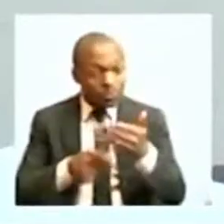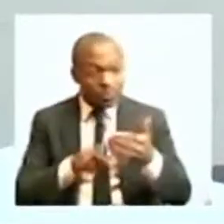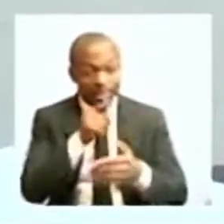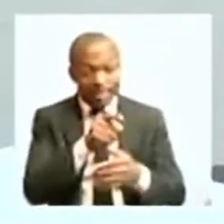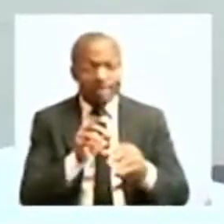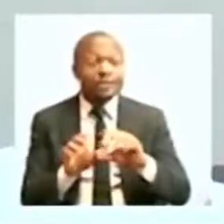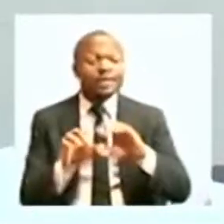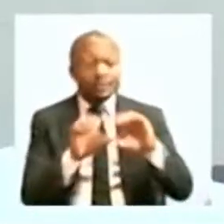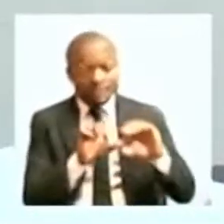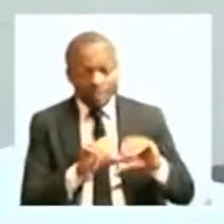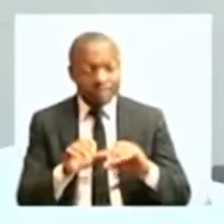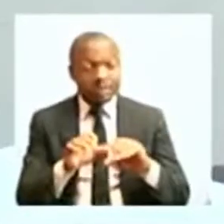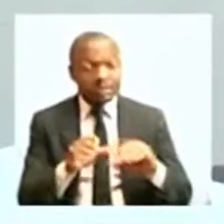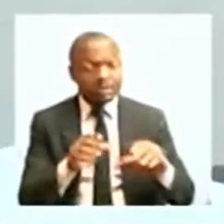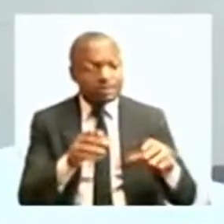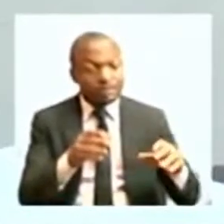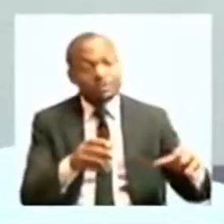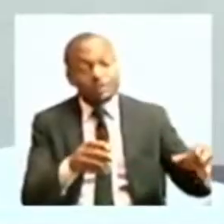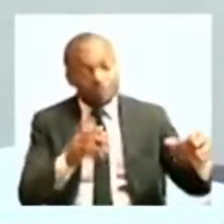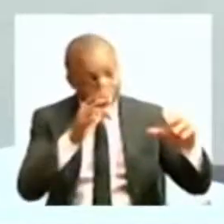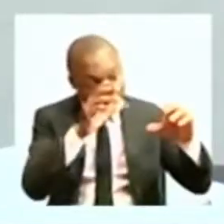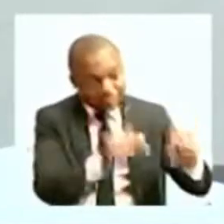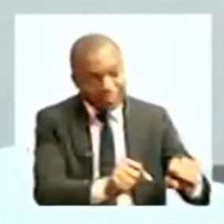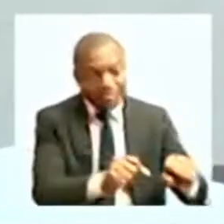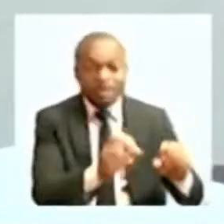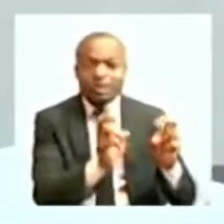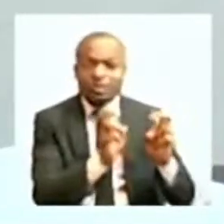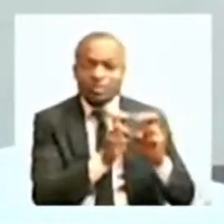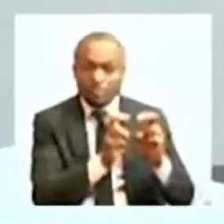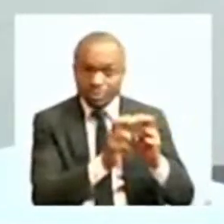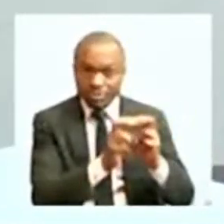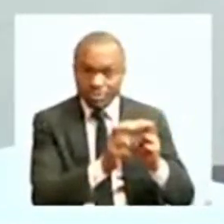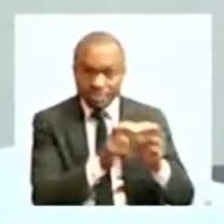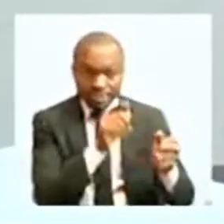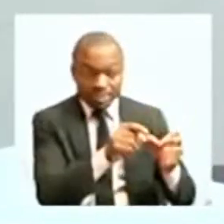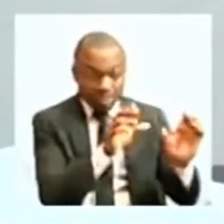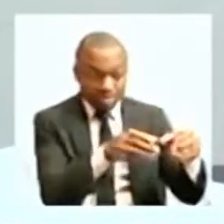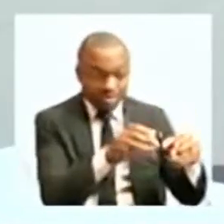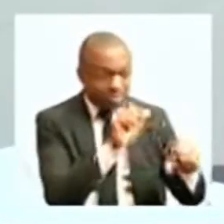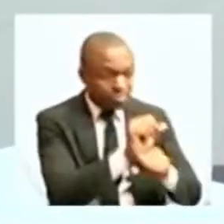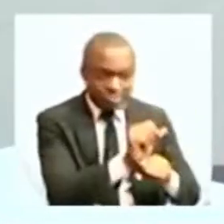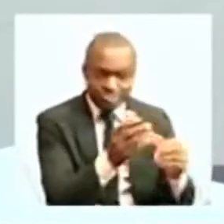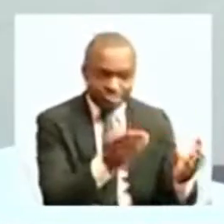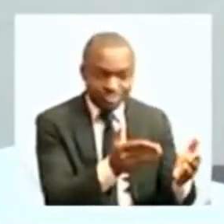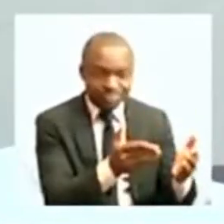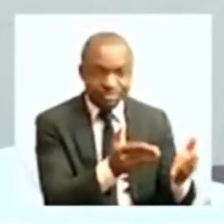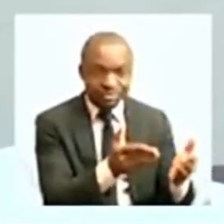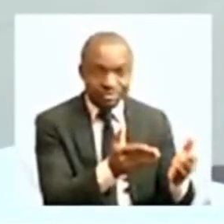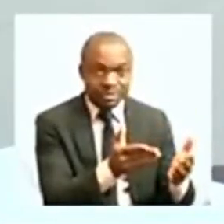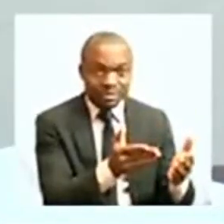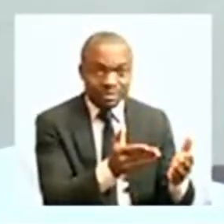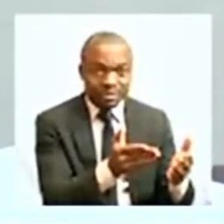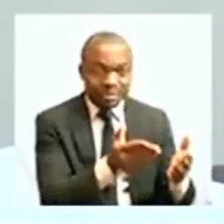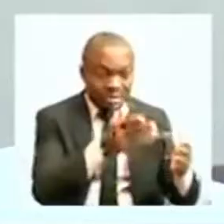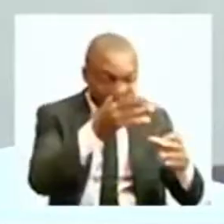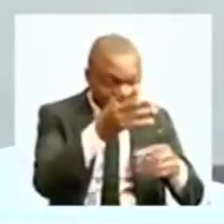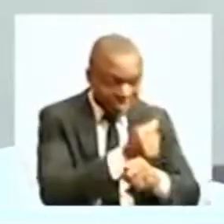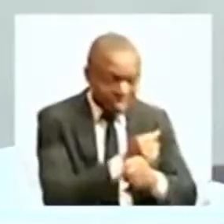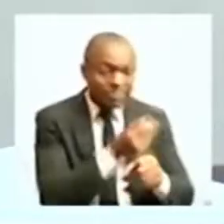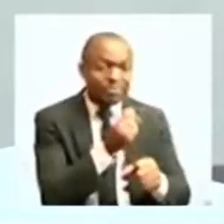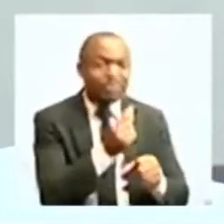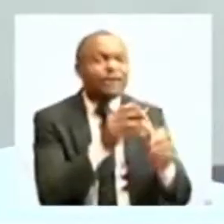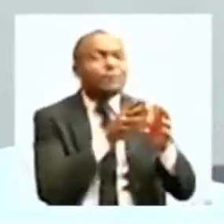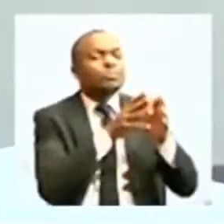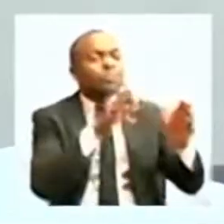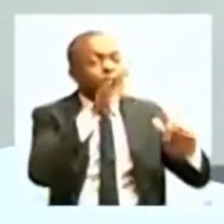that contractor, he will get a contract in this council. They don't do anything. They get even more than what they are supposed to get